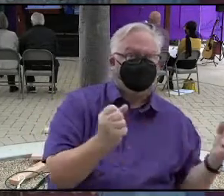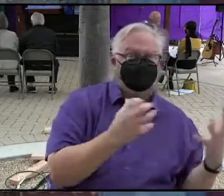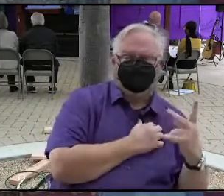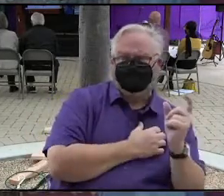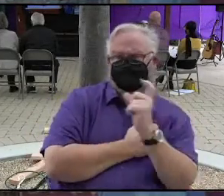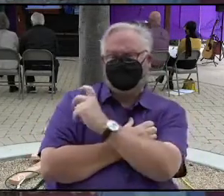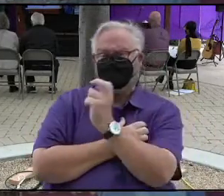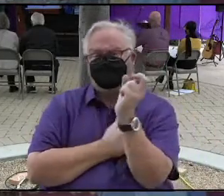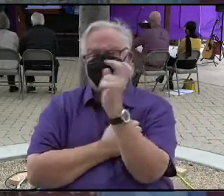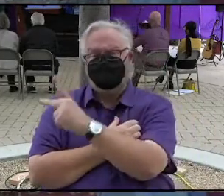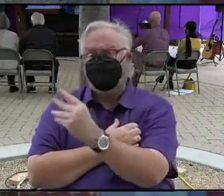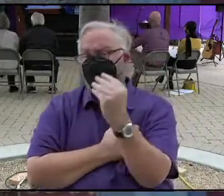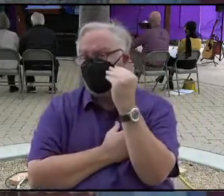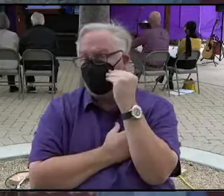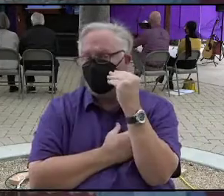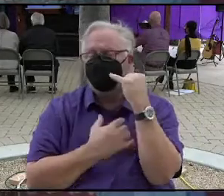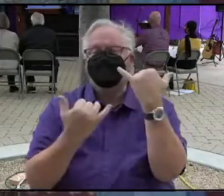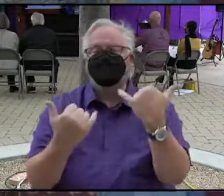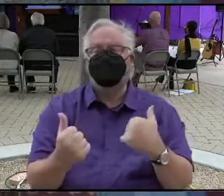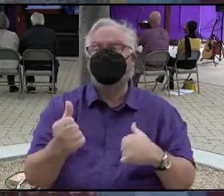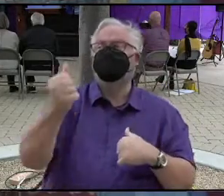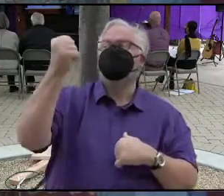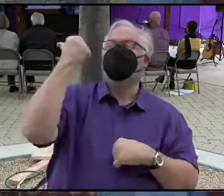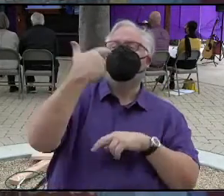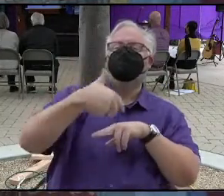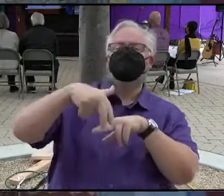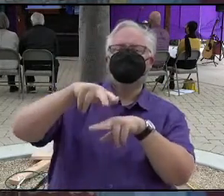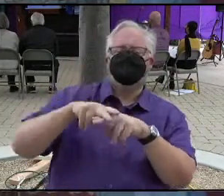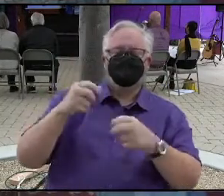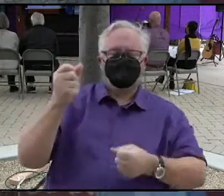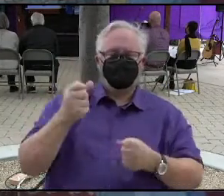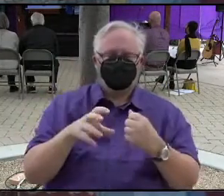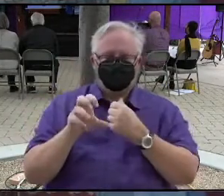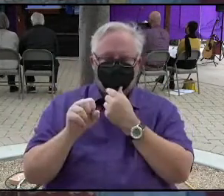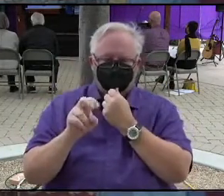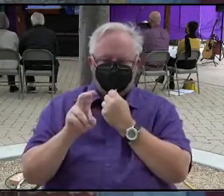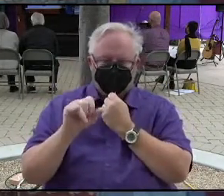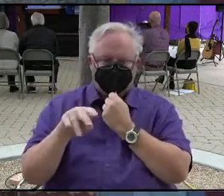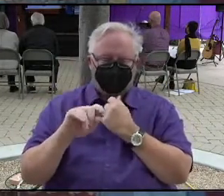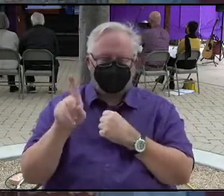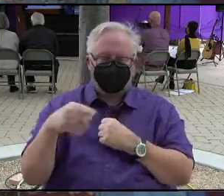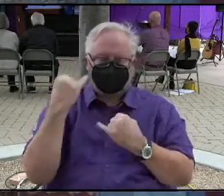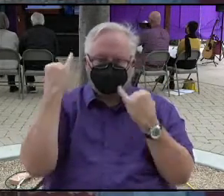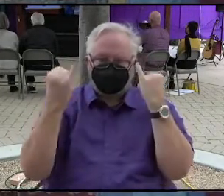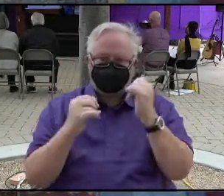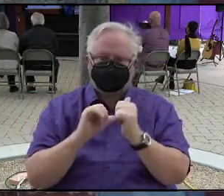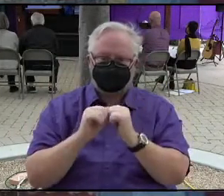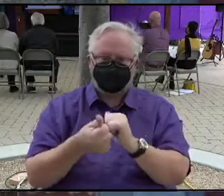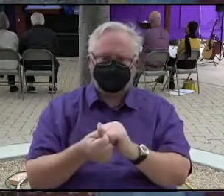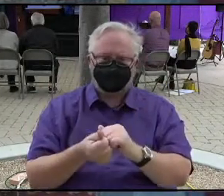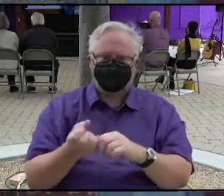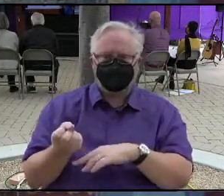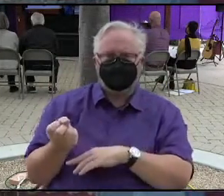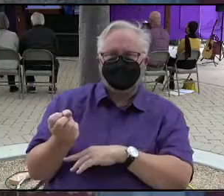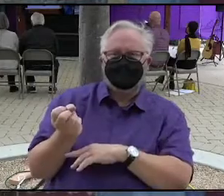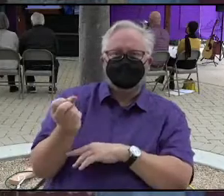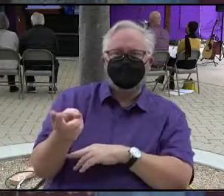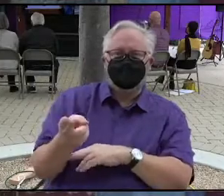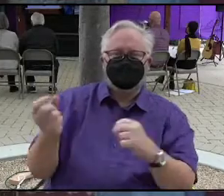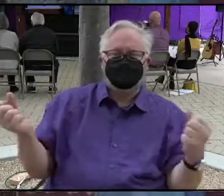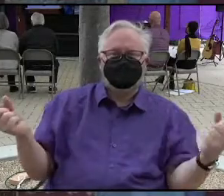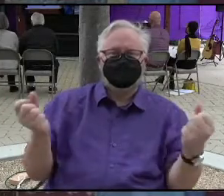Little Susie, in the back seat of the car on the way to church, was simply imagining a way to defeat